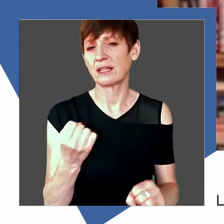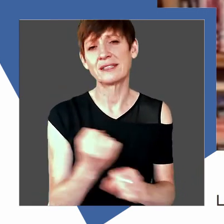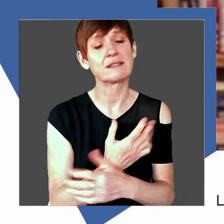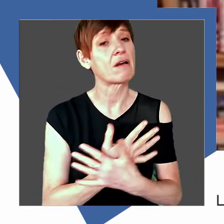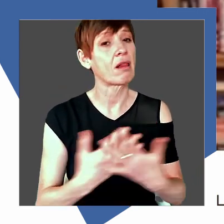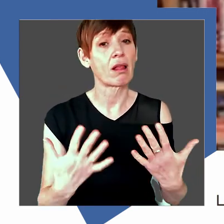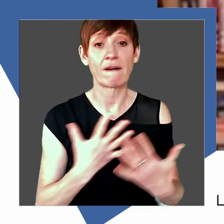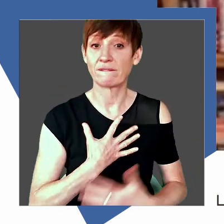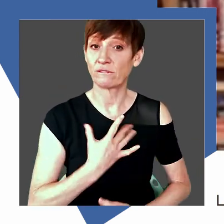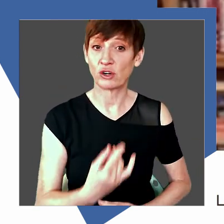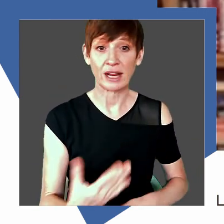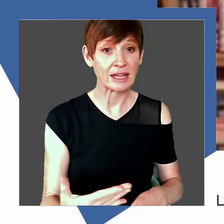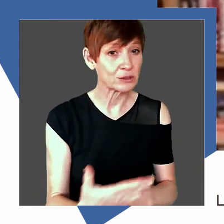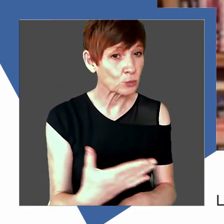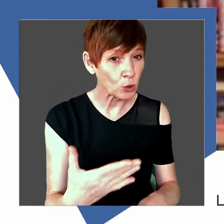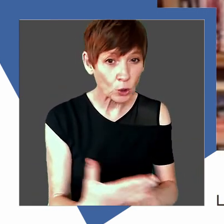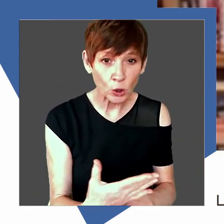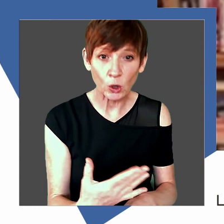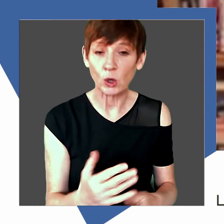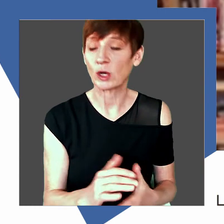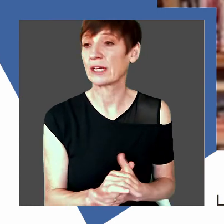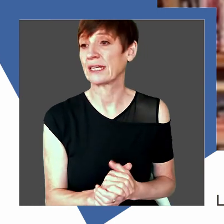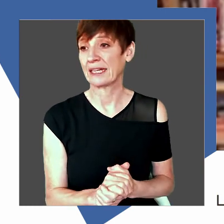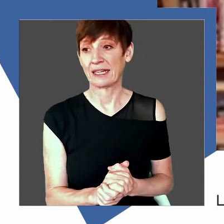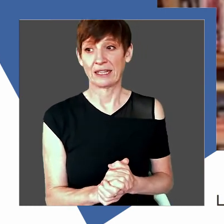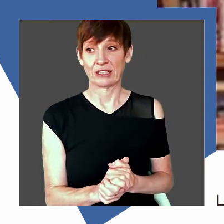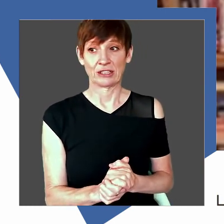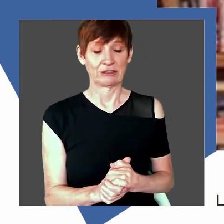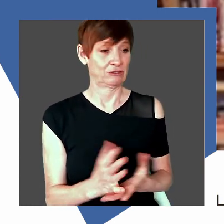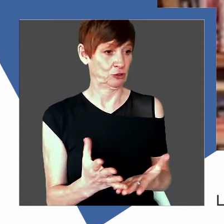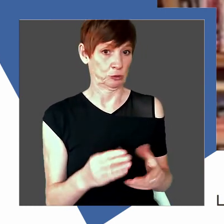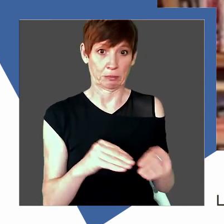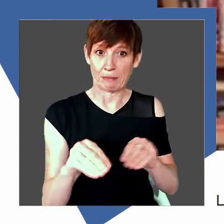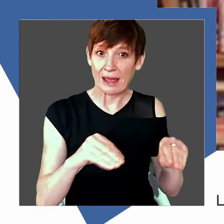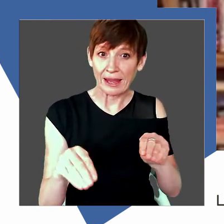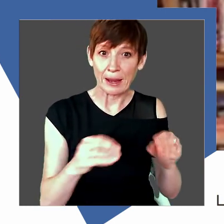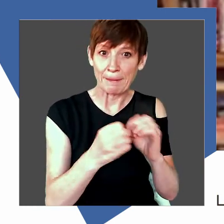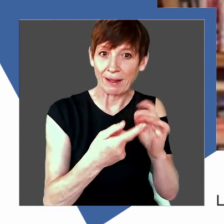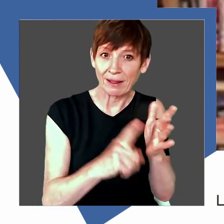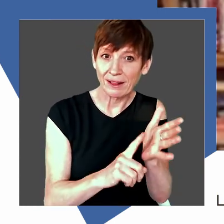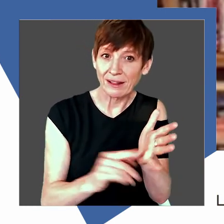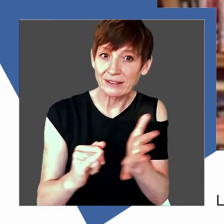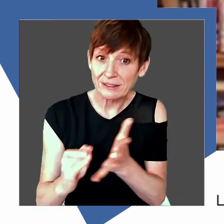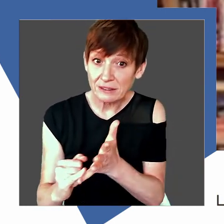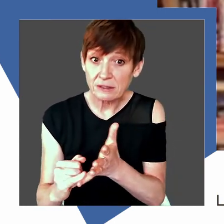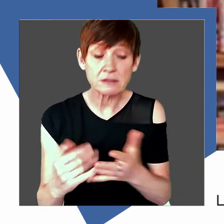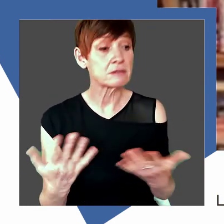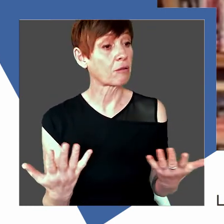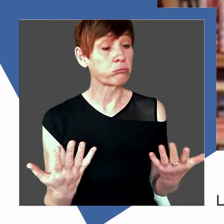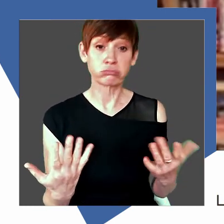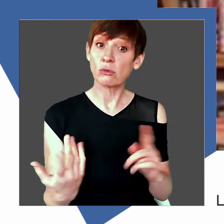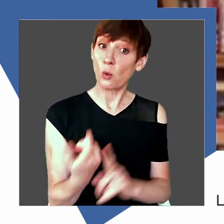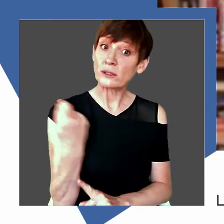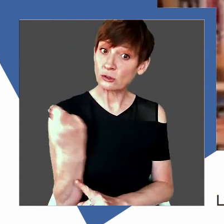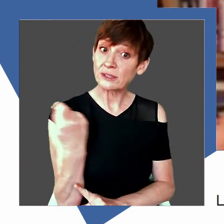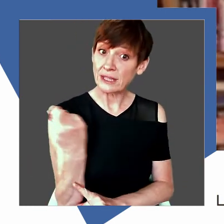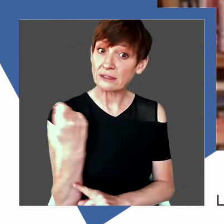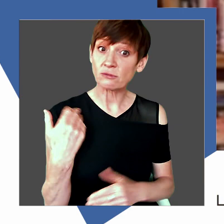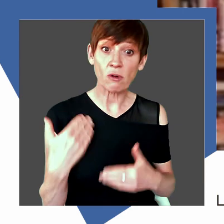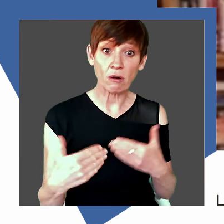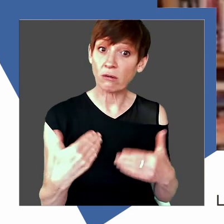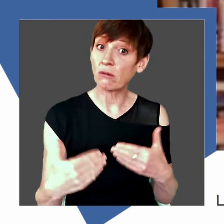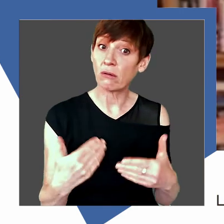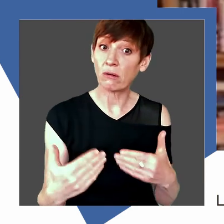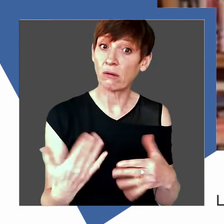how I was kind of paying my bills. And then I sort of built up a quite a successful career working freelance